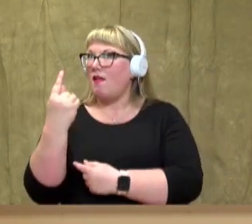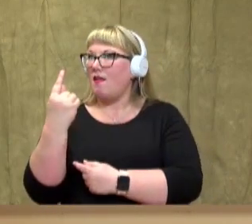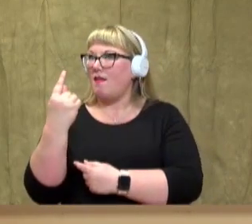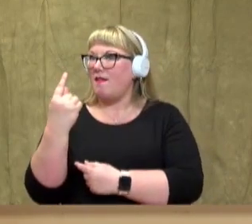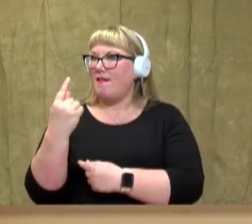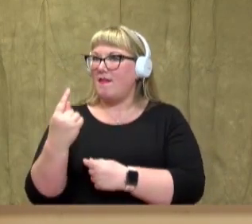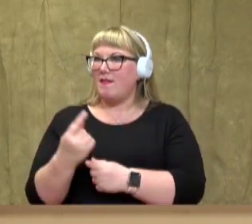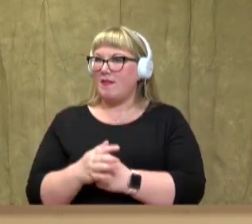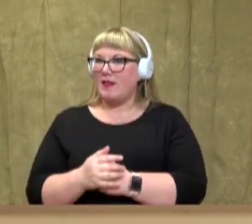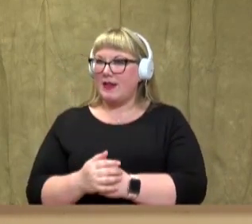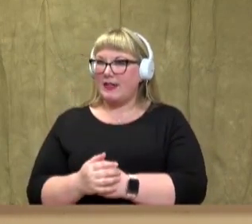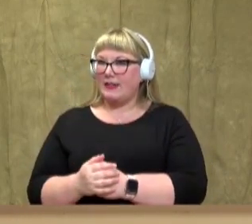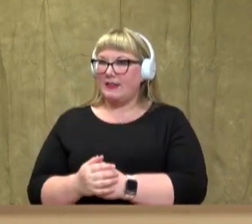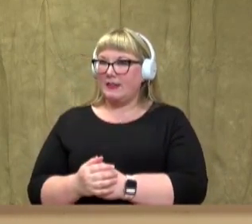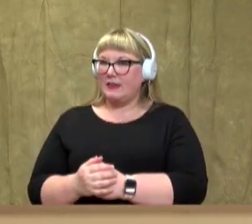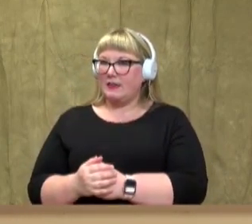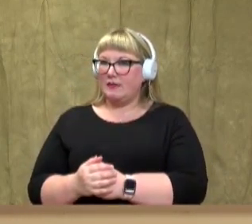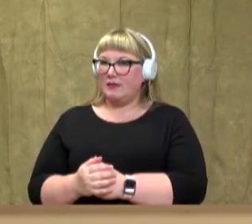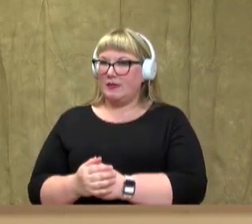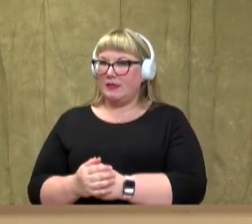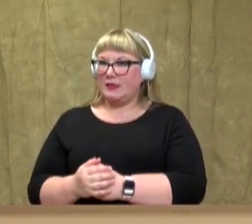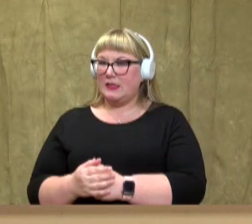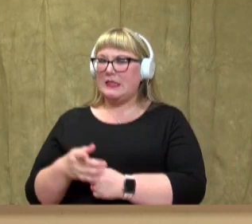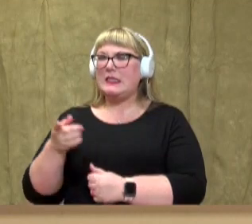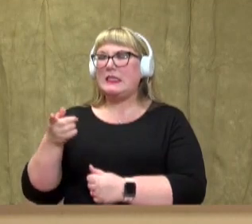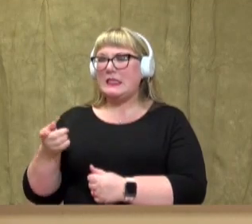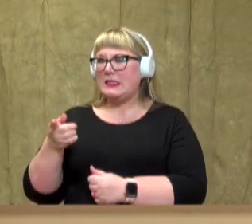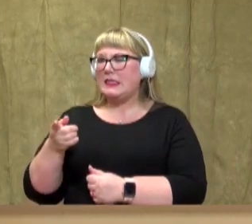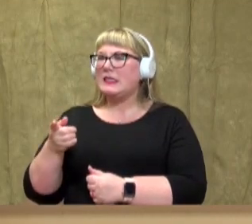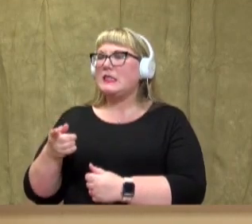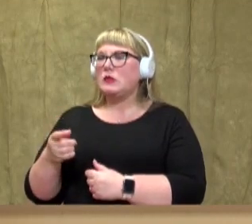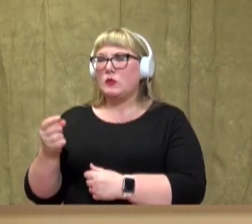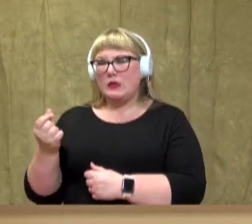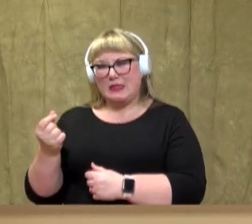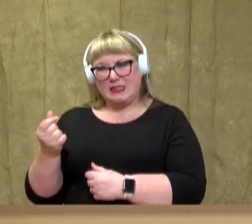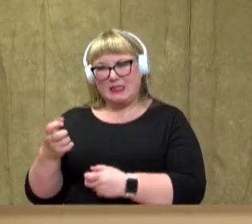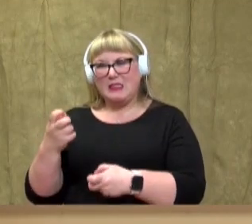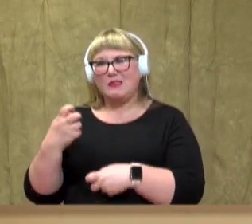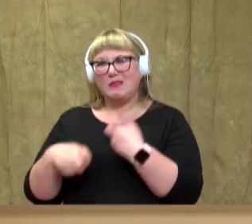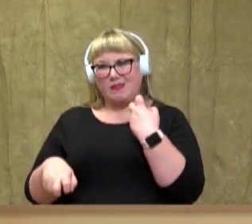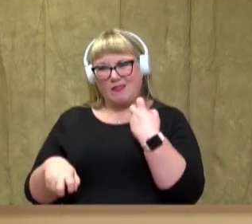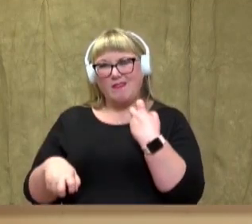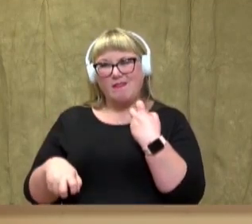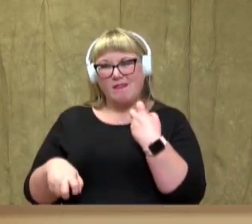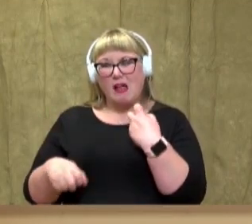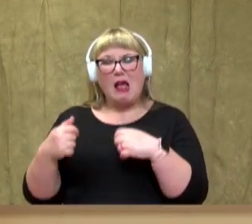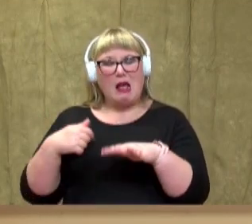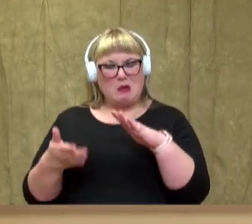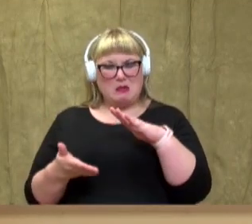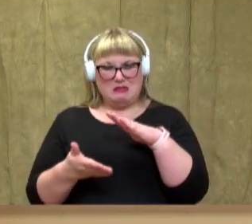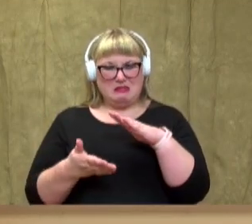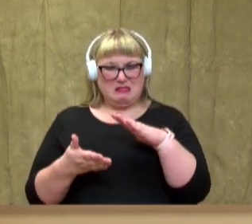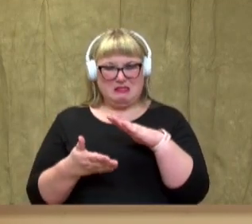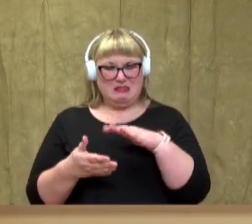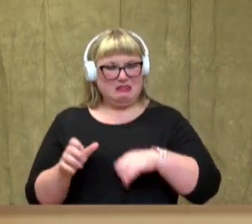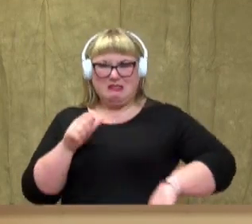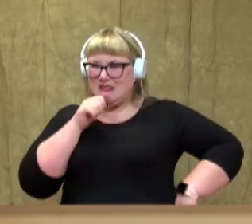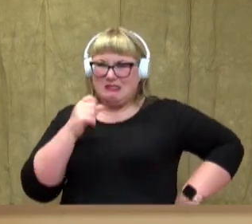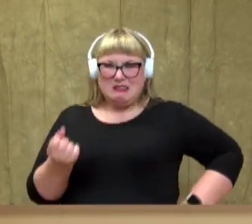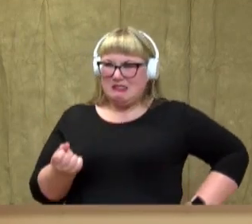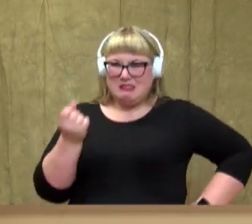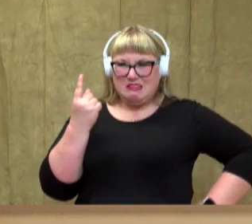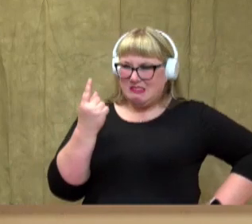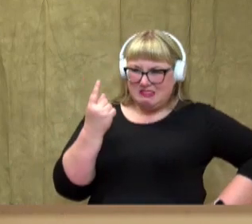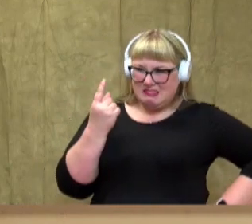complete. Now, this one was a little tricky for me. I was baking, but then I didn't really understand how